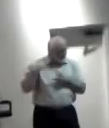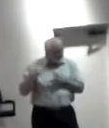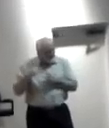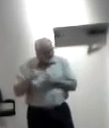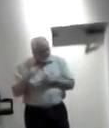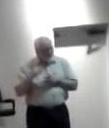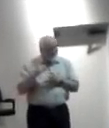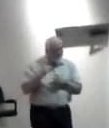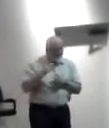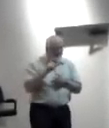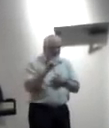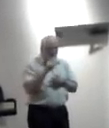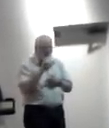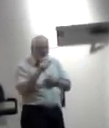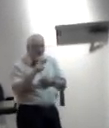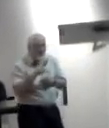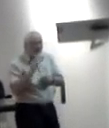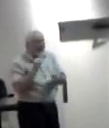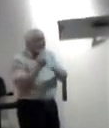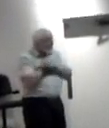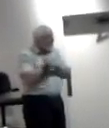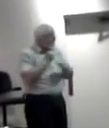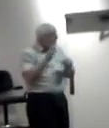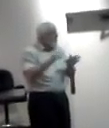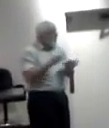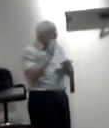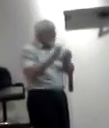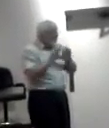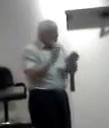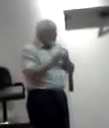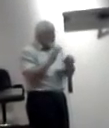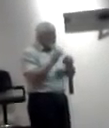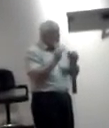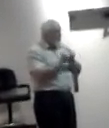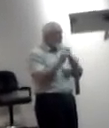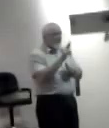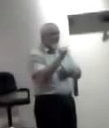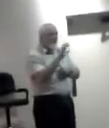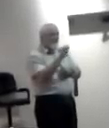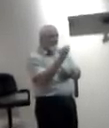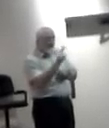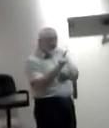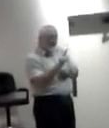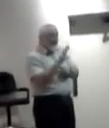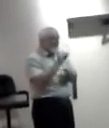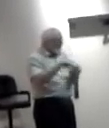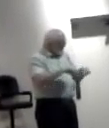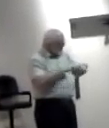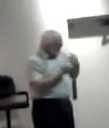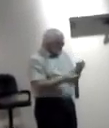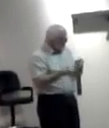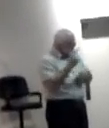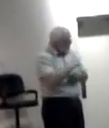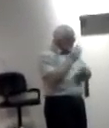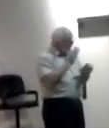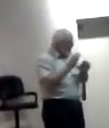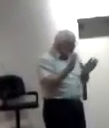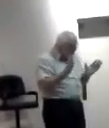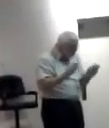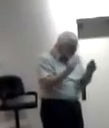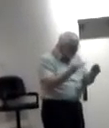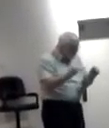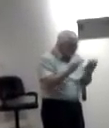You know, I love having a spiritual conversation with Rachel and Talia. I'm not putting myself up like this, but since the day they were born, I have